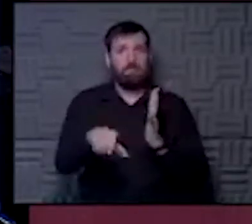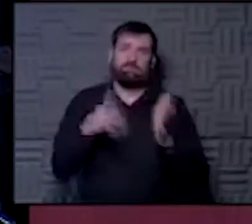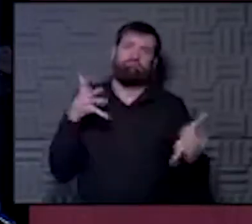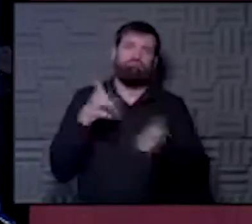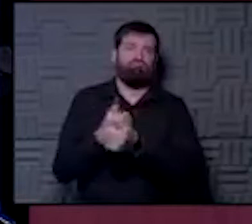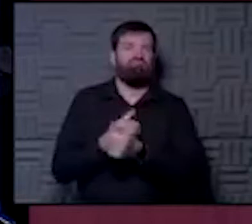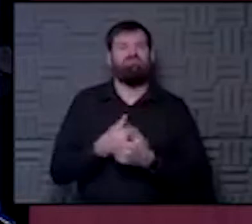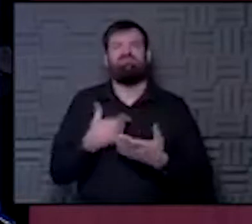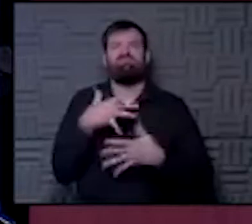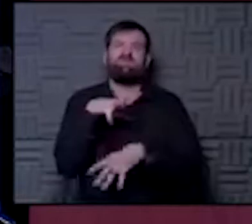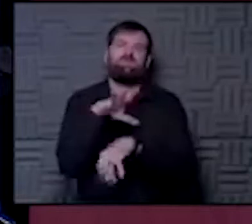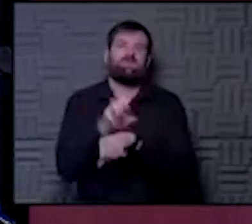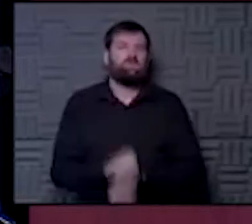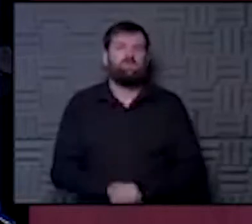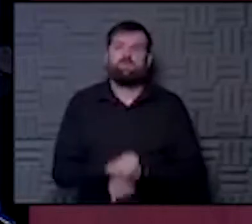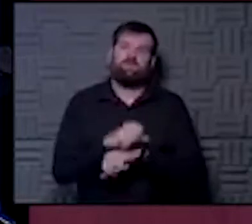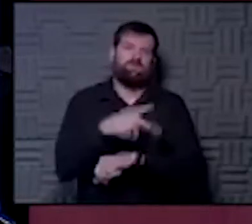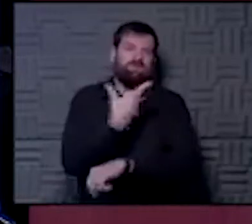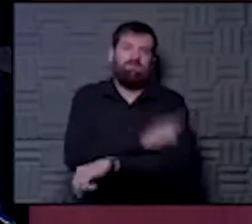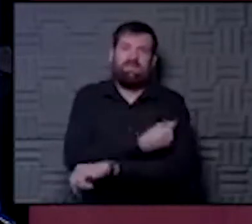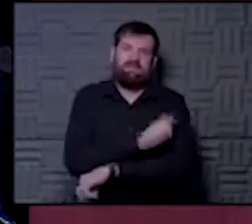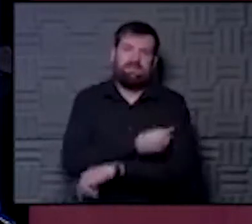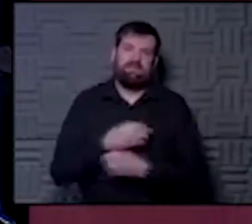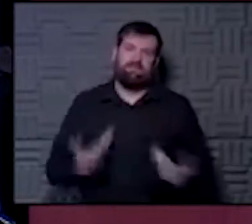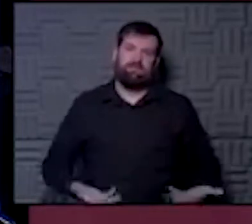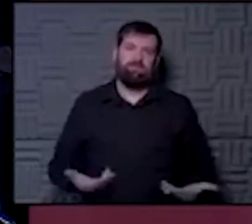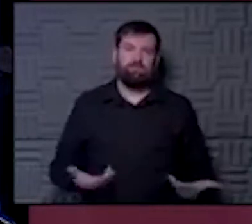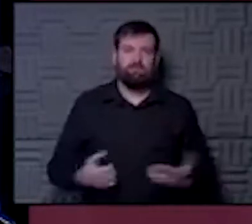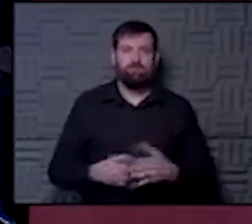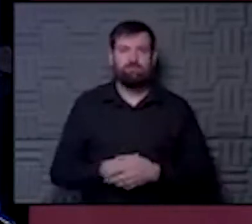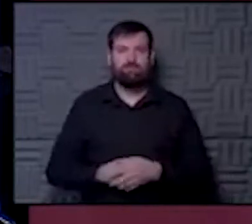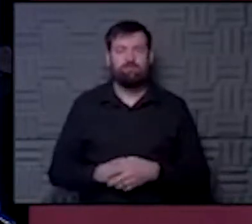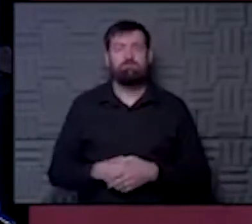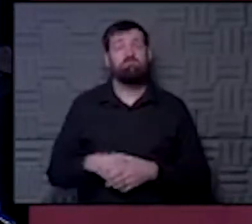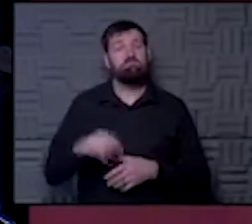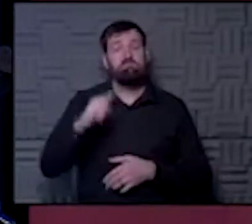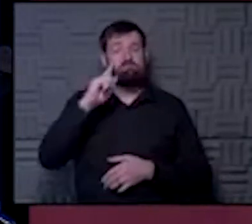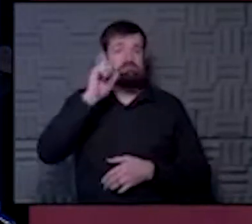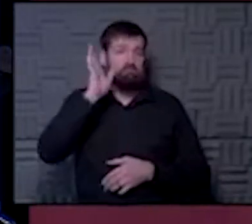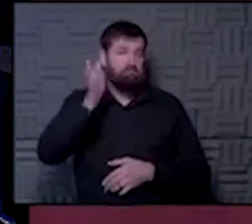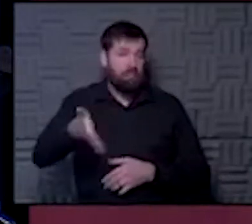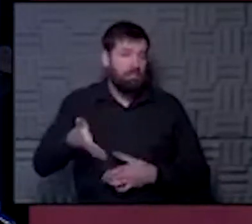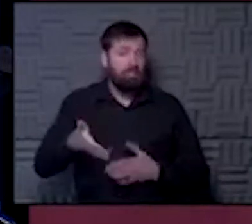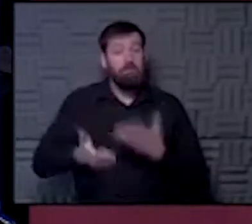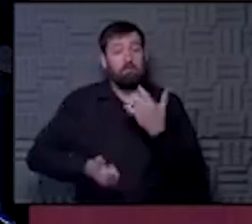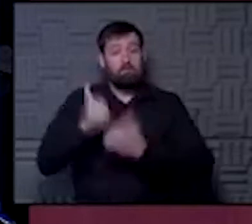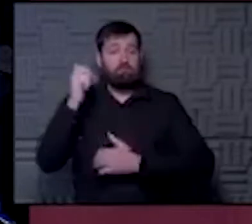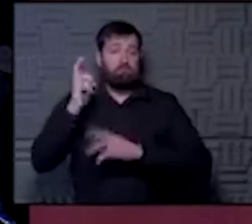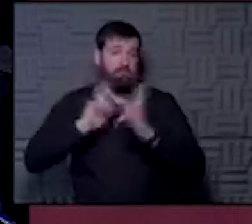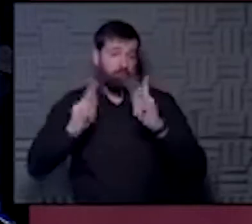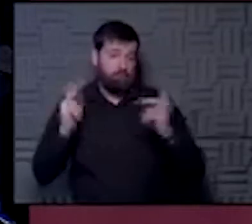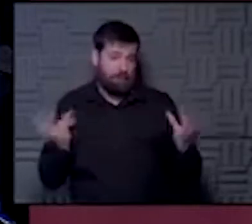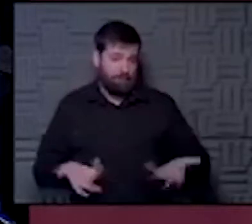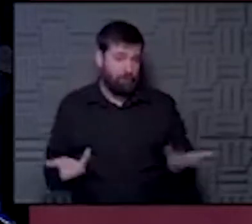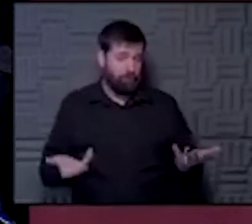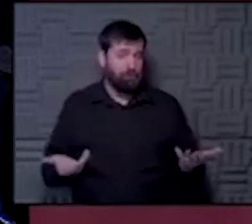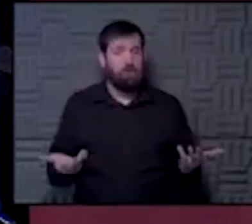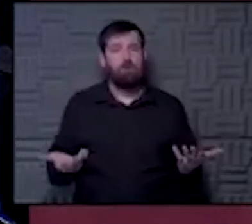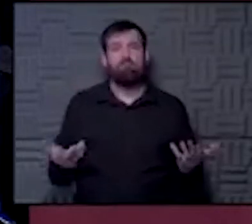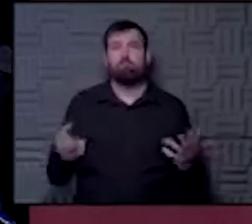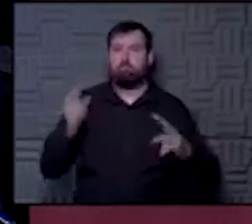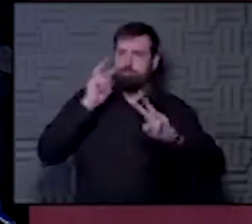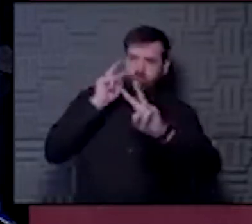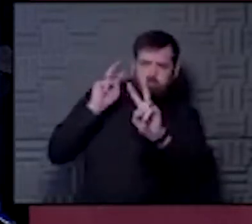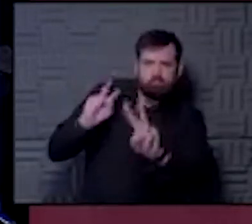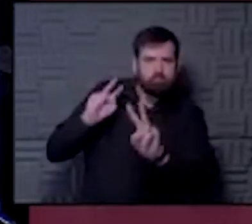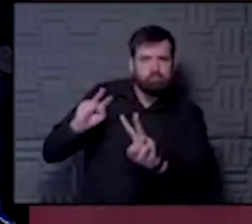we're pretty used to the vaccination. And I think we're going to do that. And I think most people here are very much looking forward